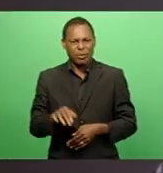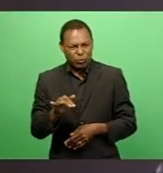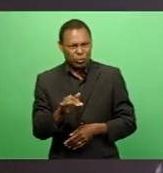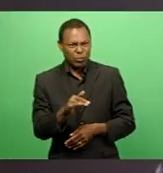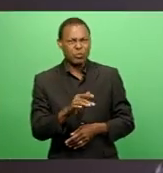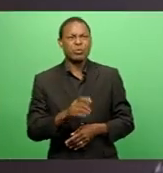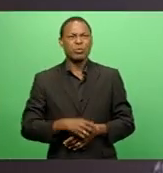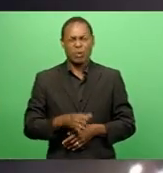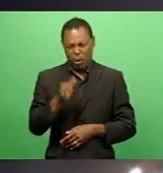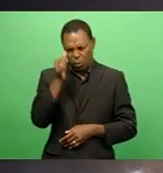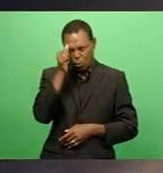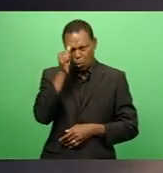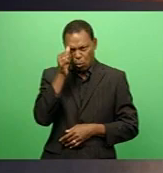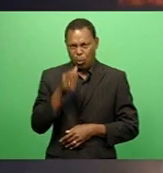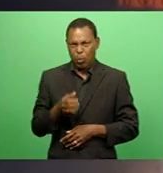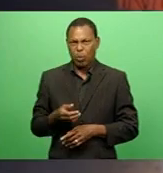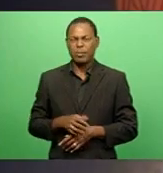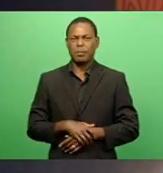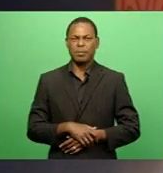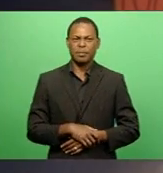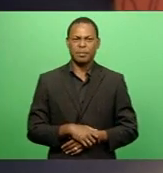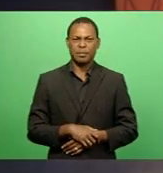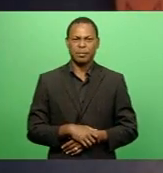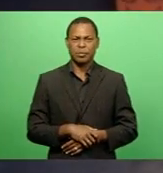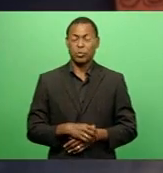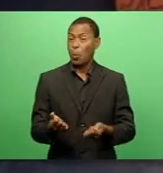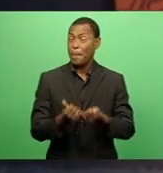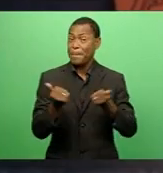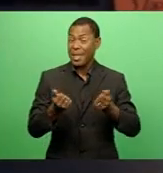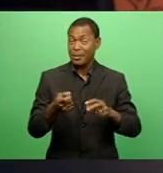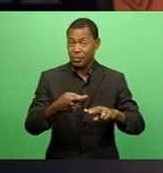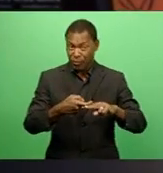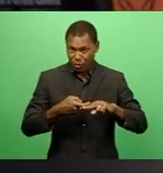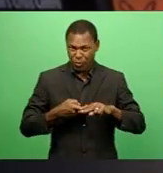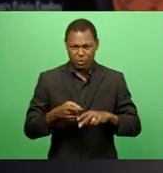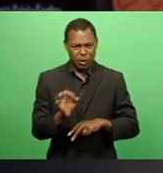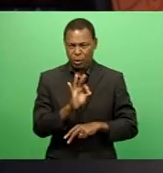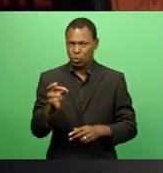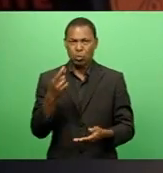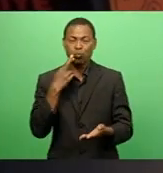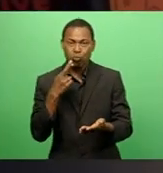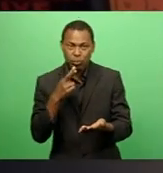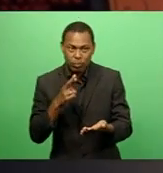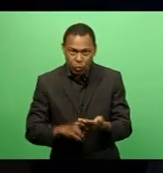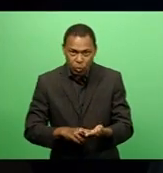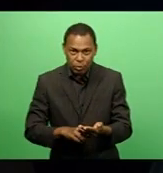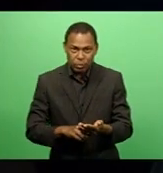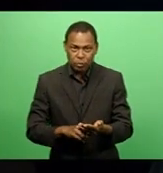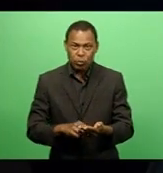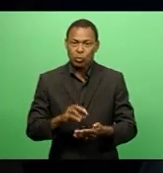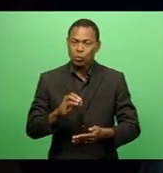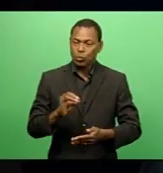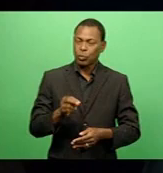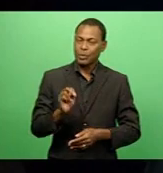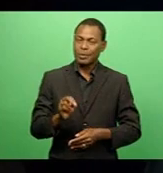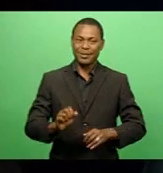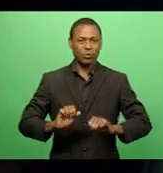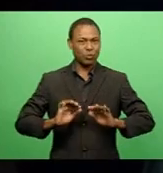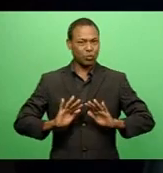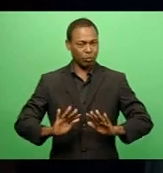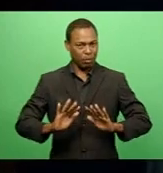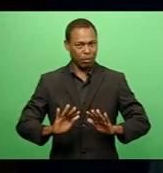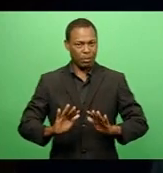their attackers are. Ali says many of the rape cases are unreported and a national prevention plan is being put in place